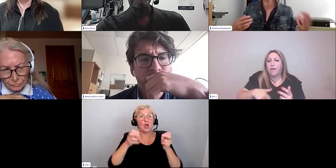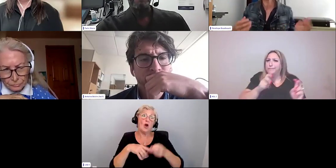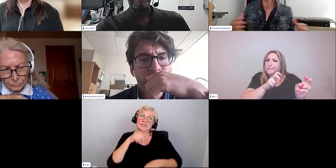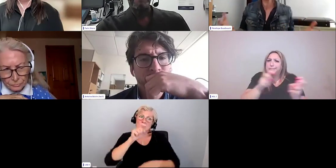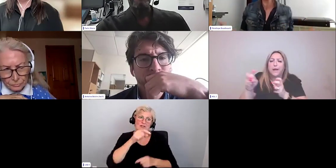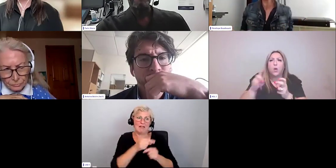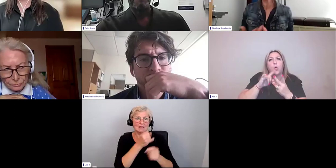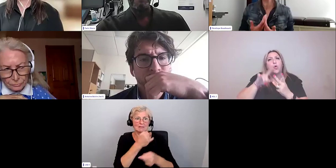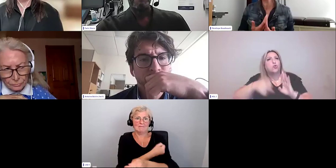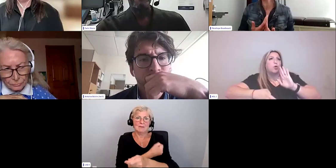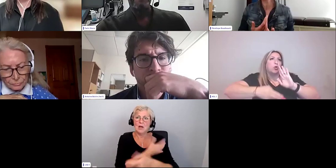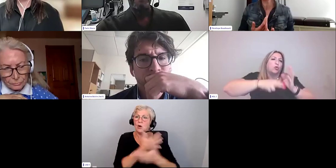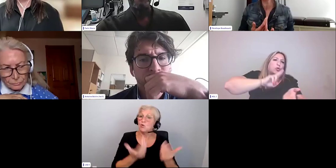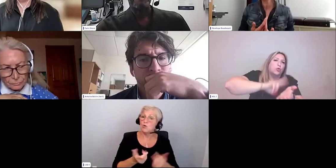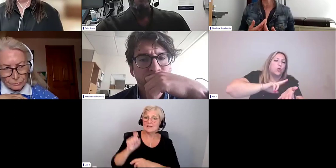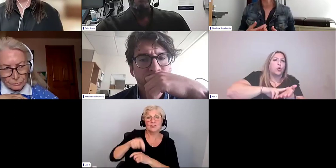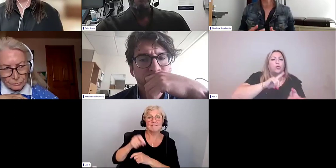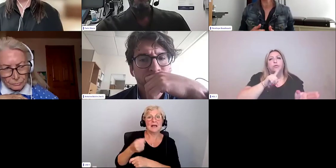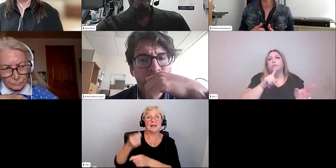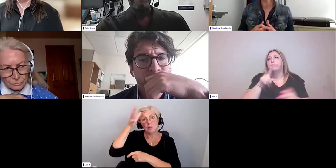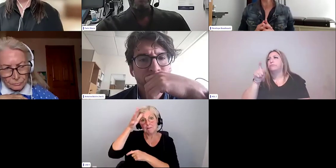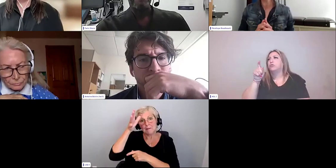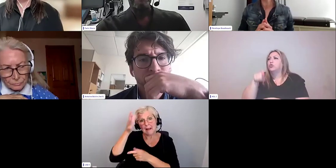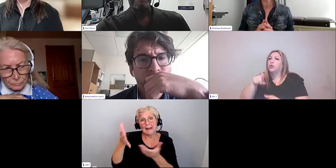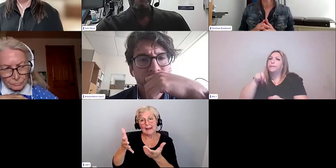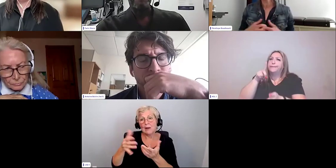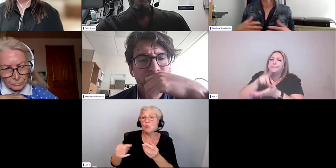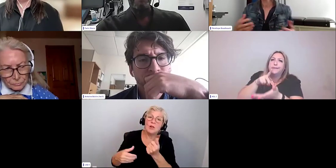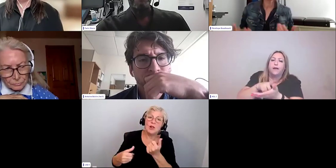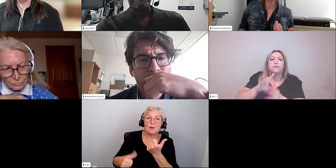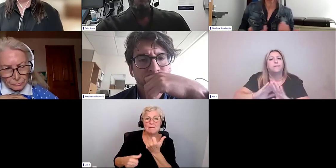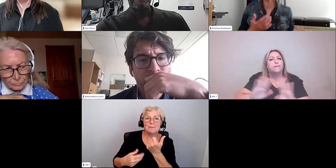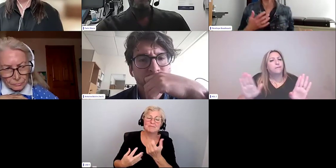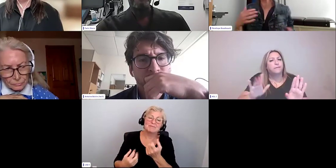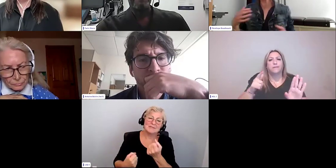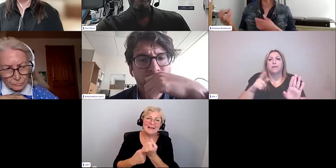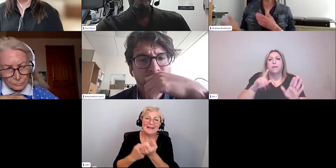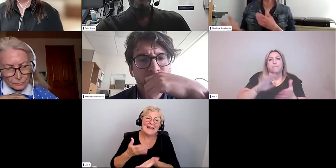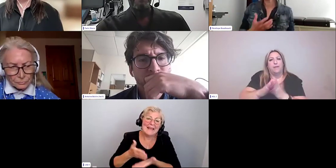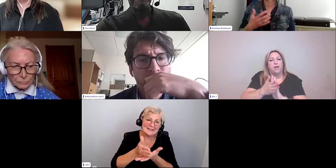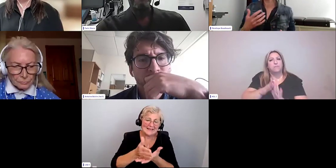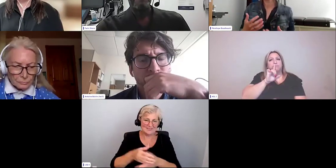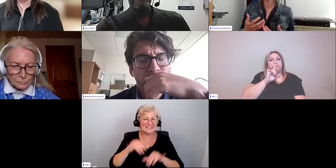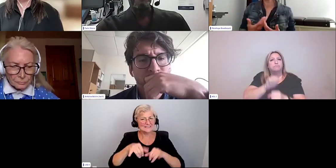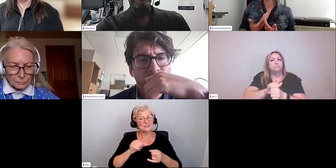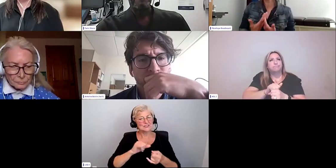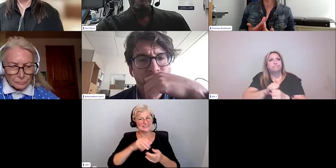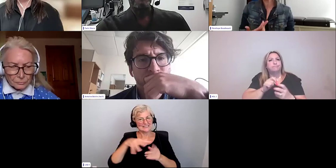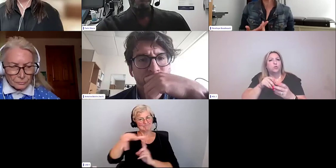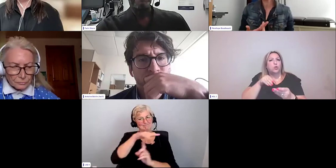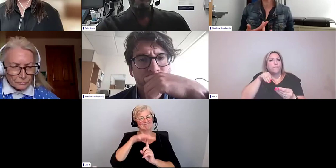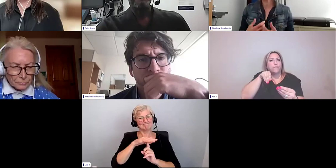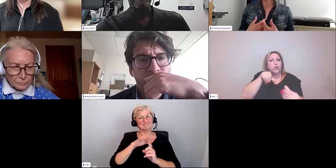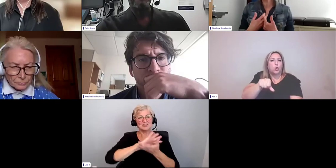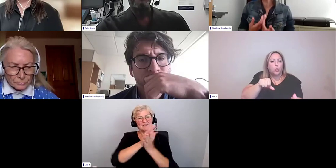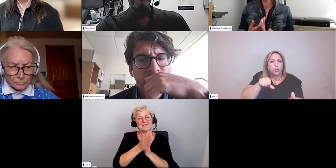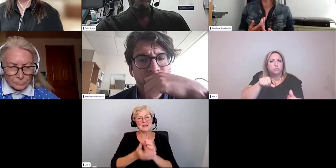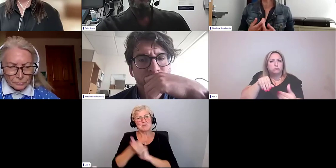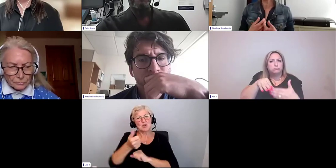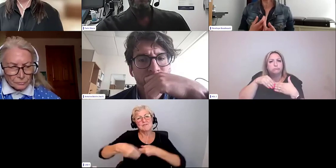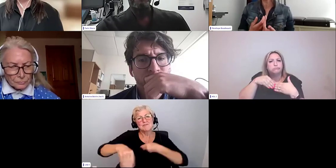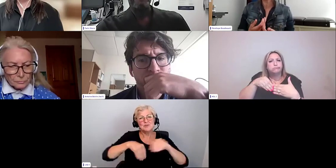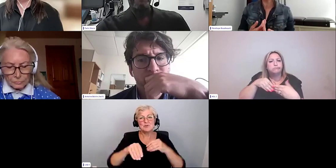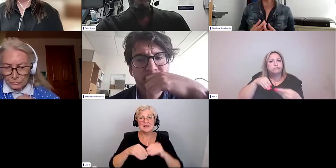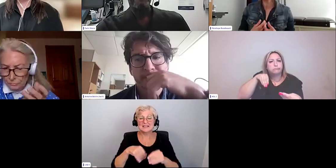should be the nurse or it should be the doctor. It's something that becomes really fluid.